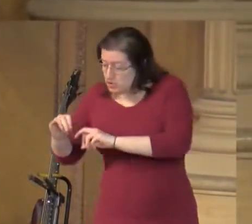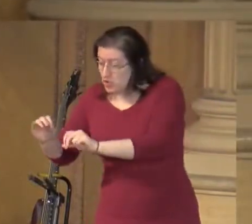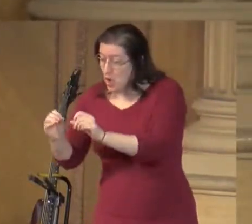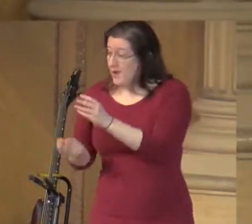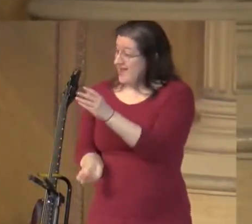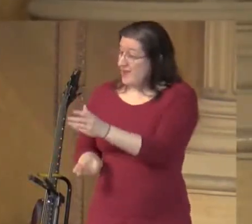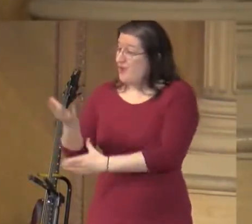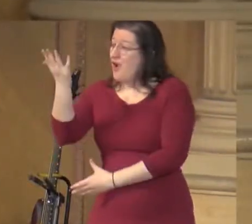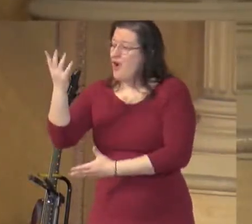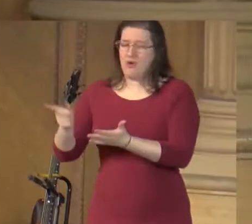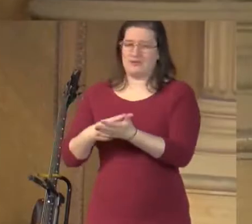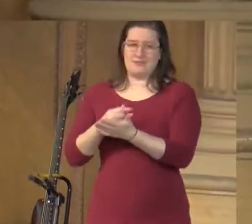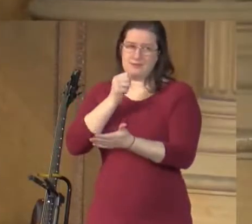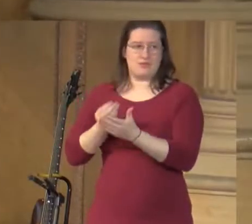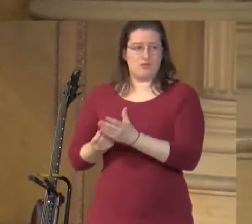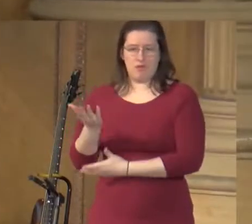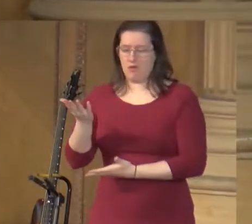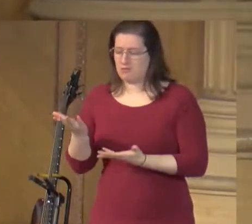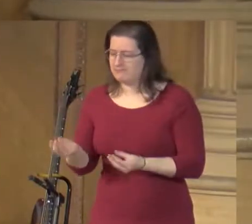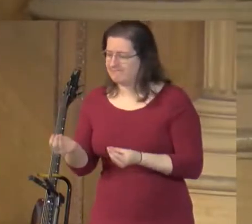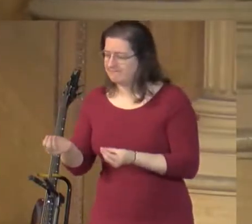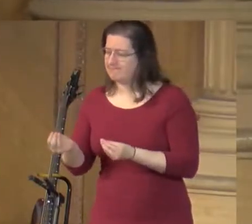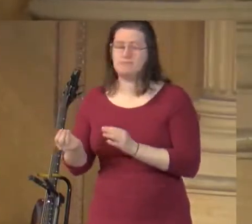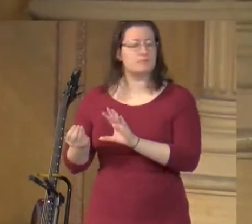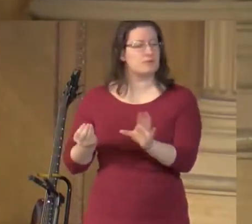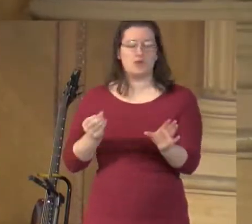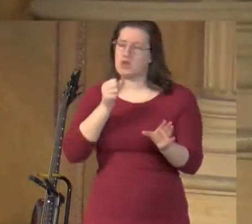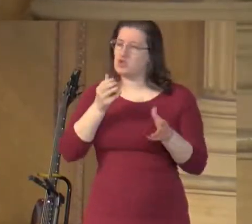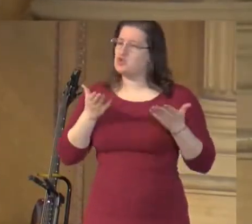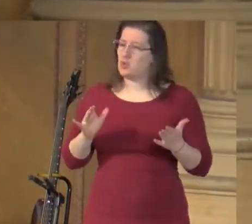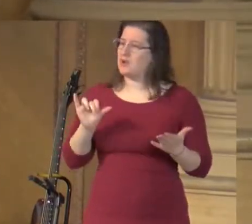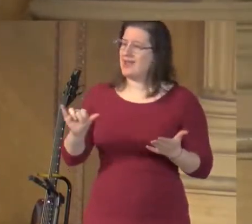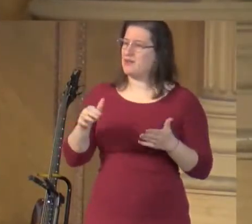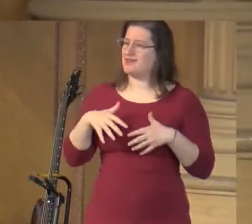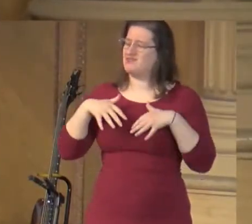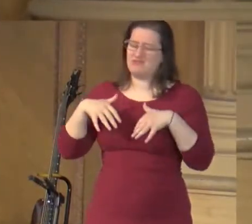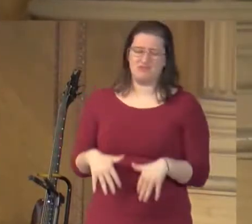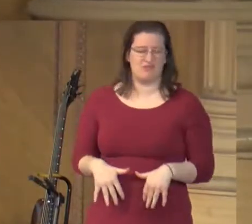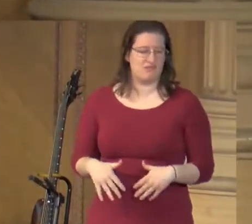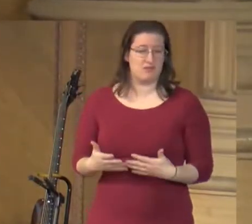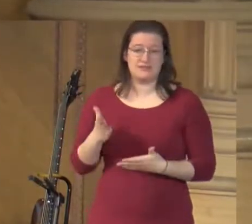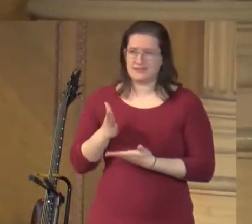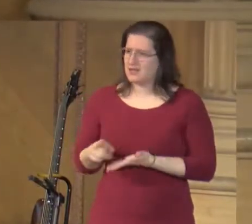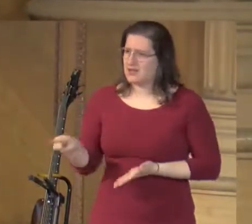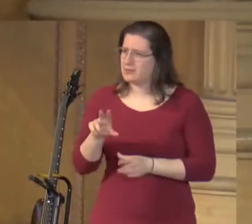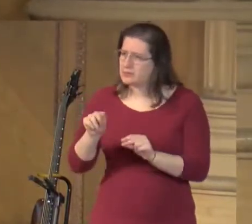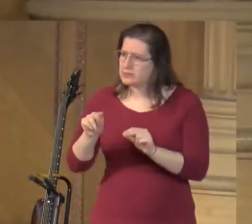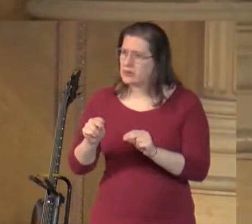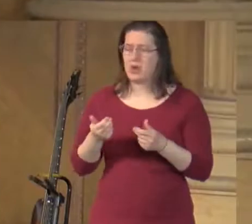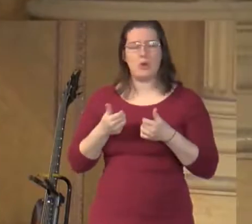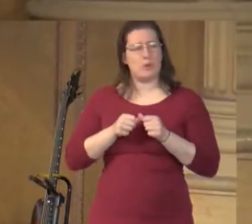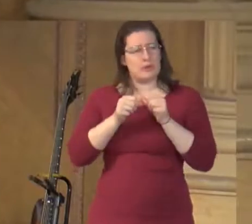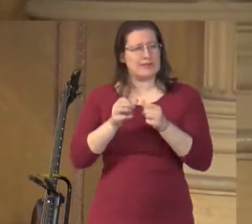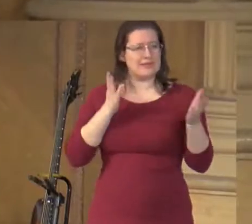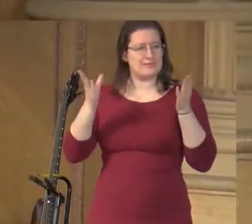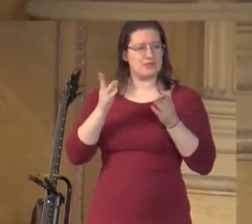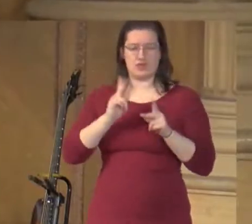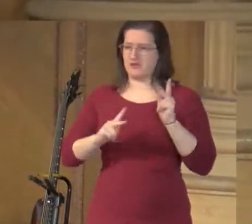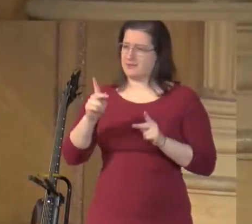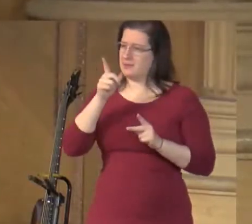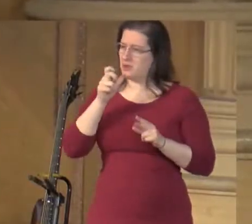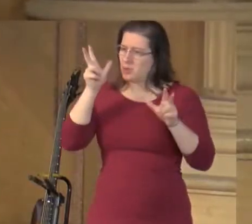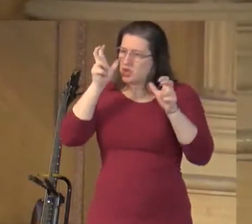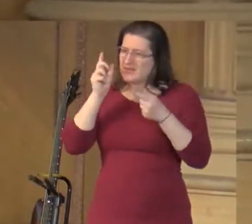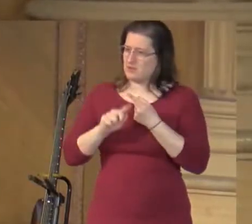that stop you from doing good keep serving those who mistreat you keep loving keep going at it